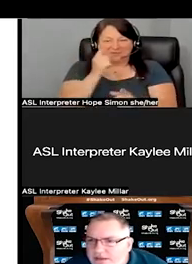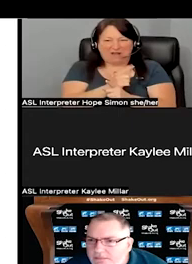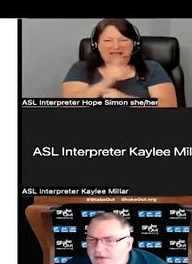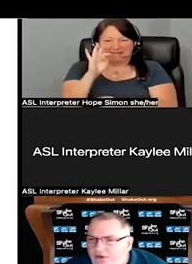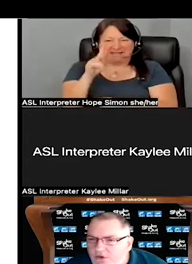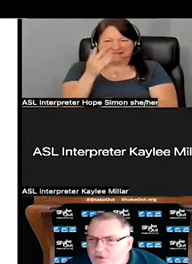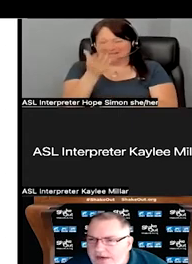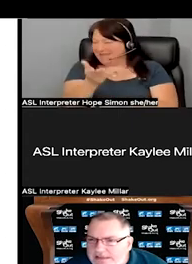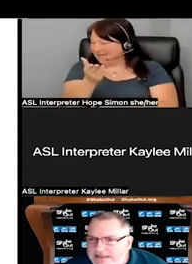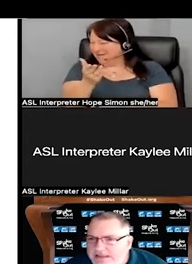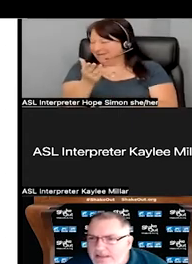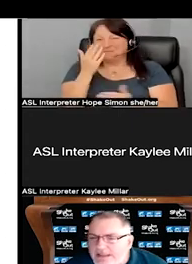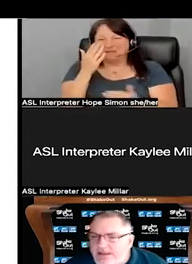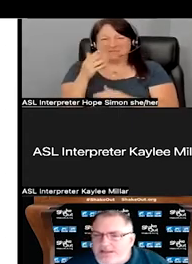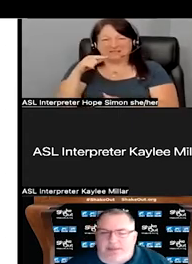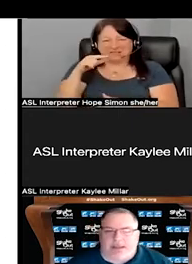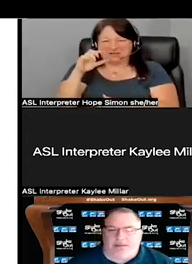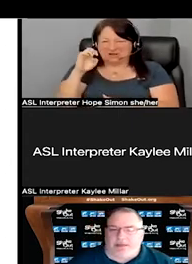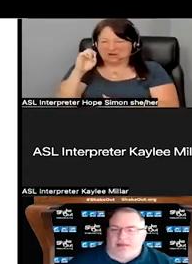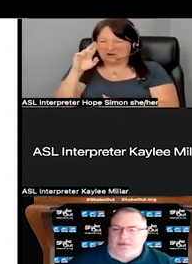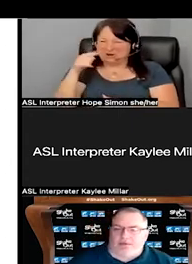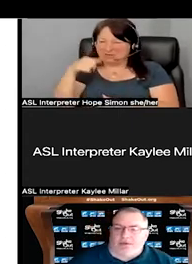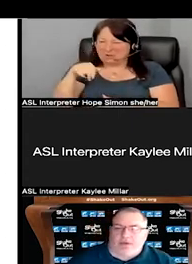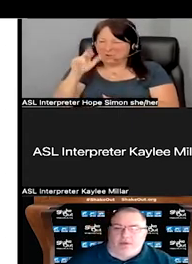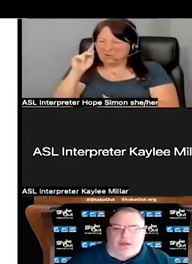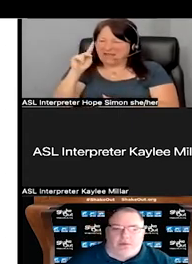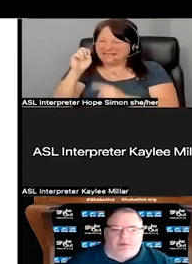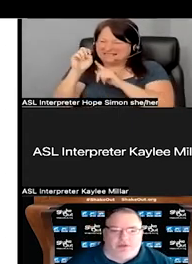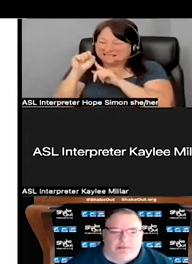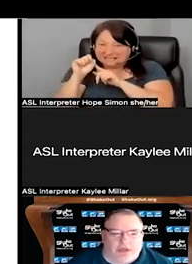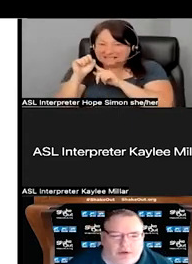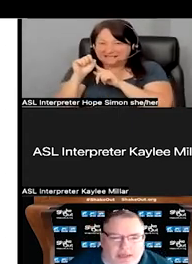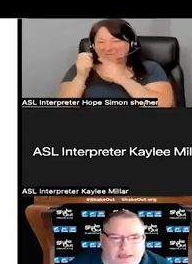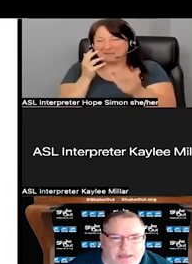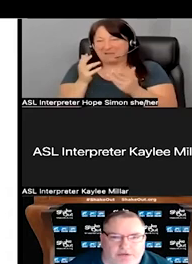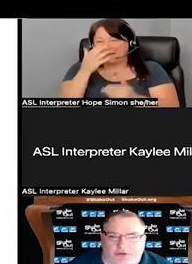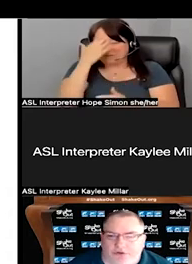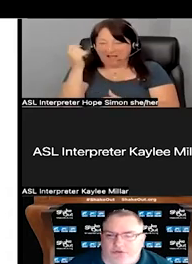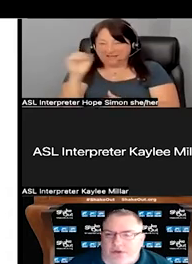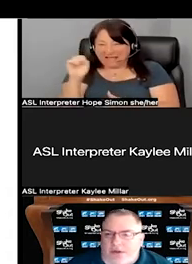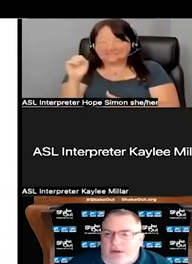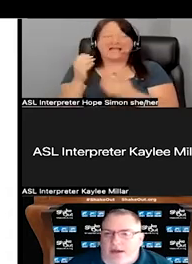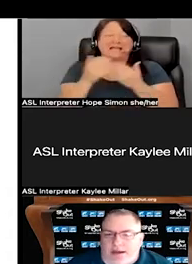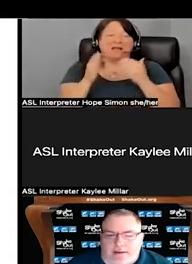and maybe it's earthquakes or something. Maybe that was what was on. I'm going to go ahead and